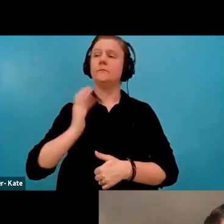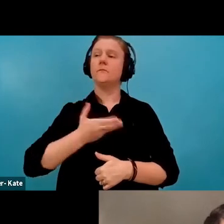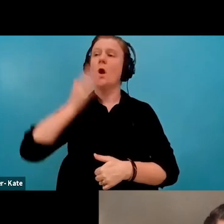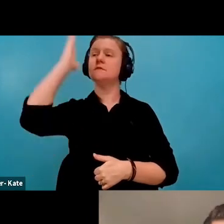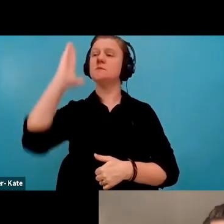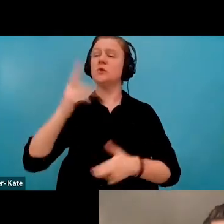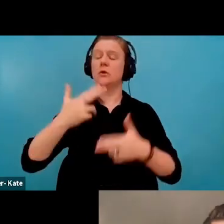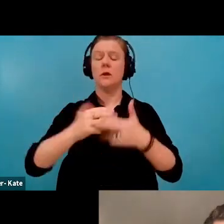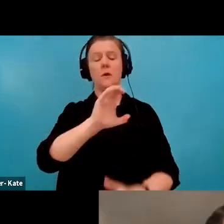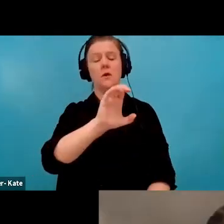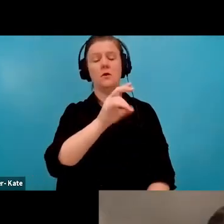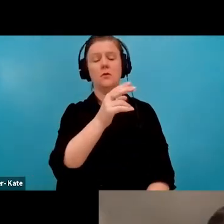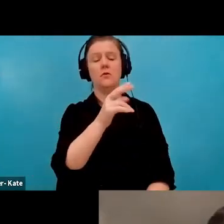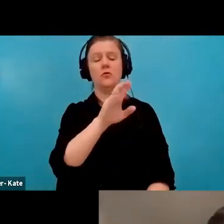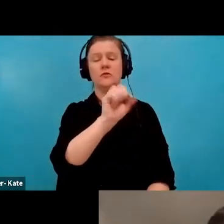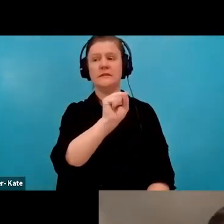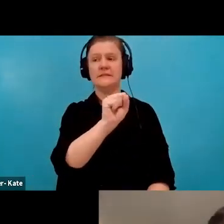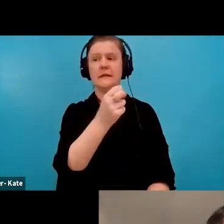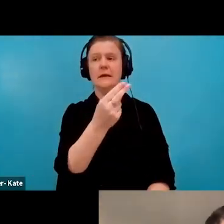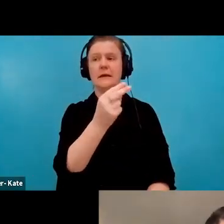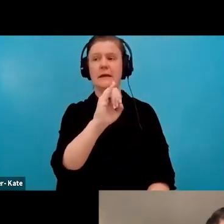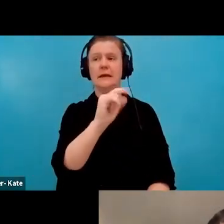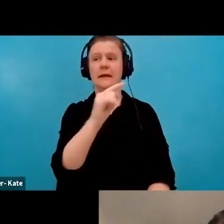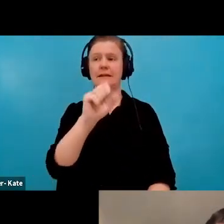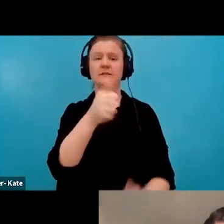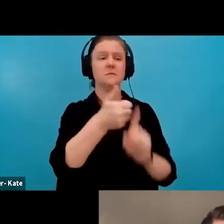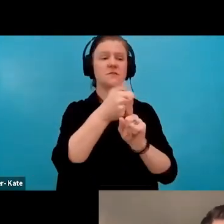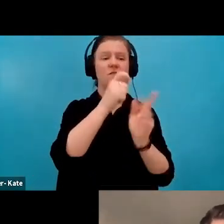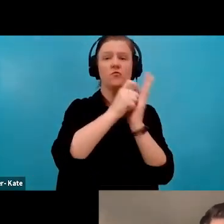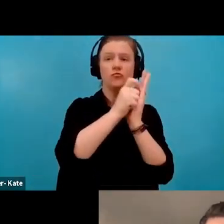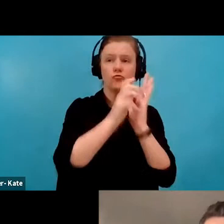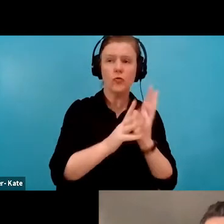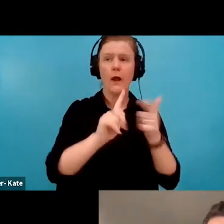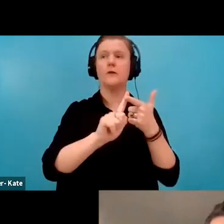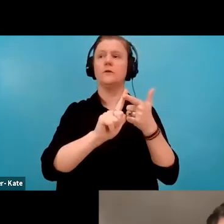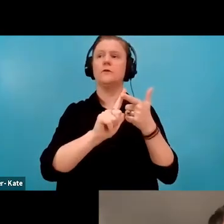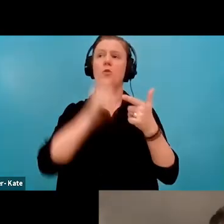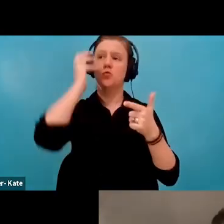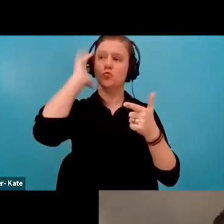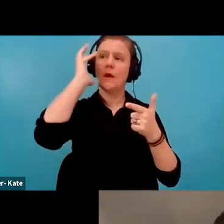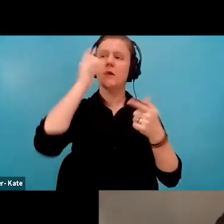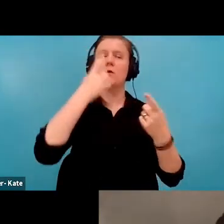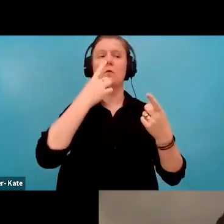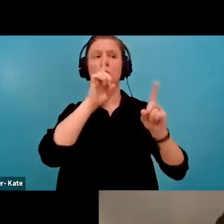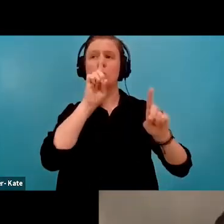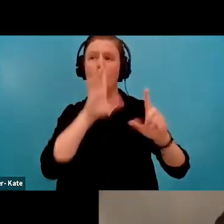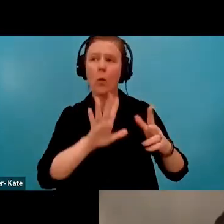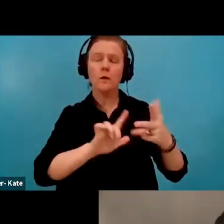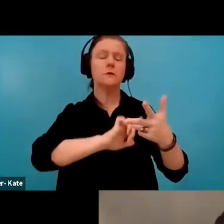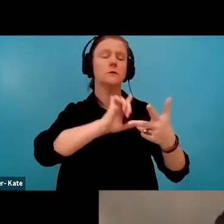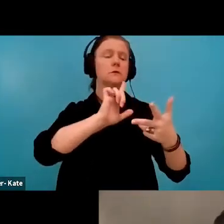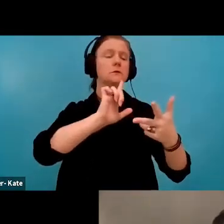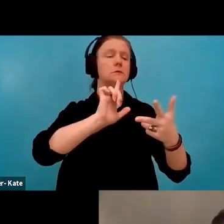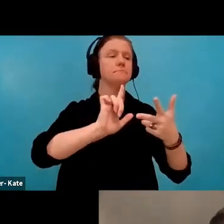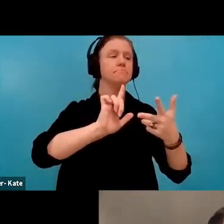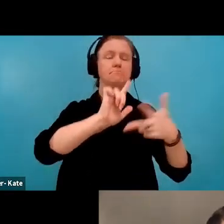Higgins. Chris is a freelance writer, podcaster, and radio reporter from Portland, Oregon. Chris has